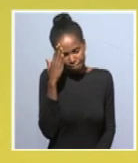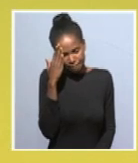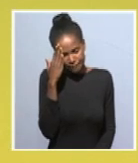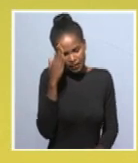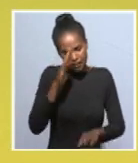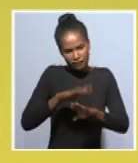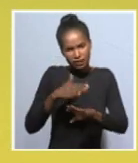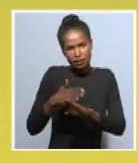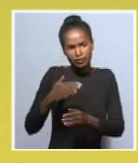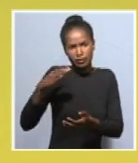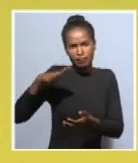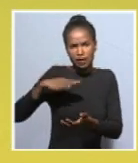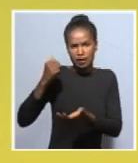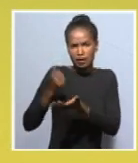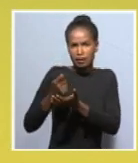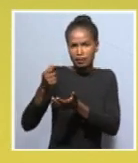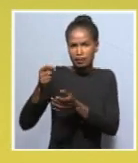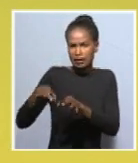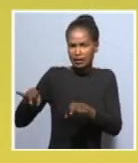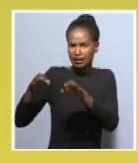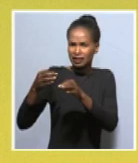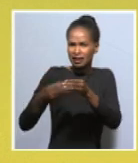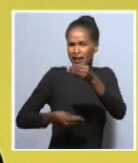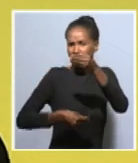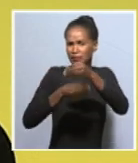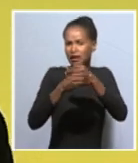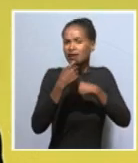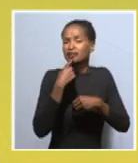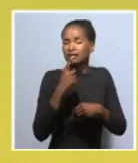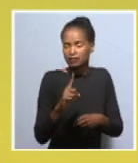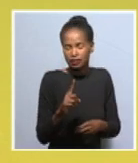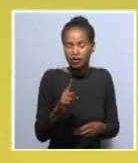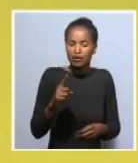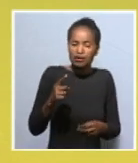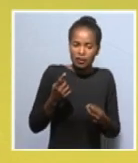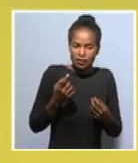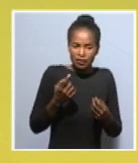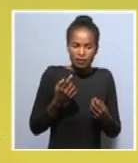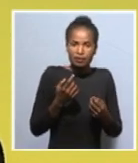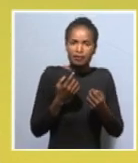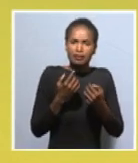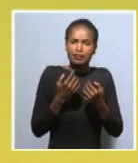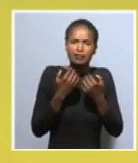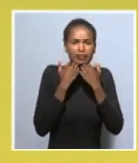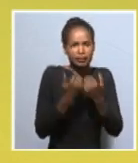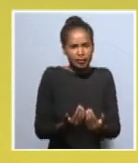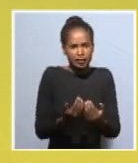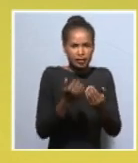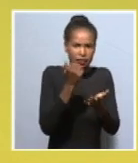CEO just alluded to it, it's so essential that we as stakeholders and